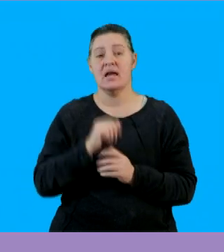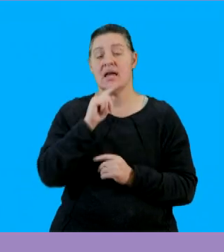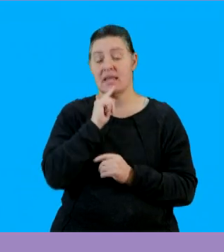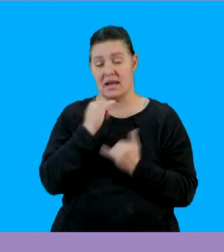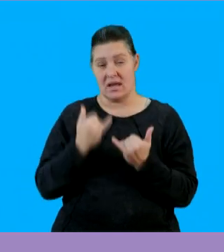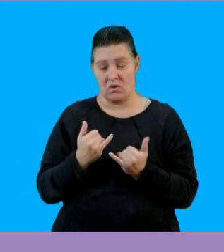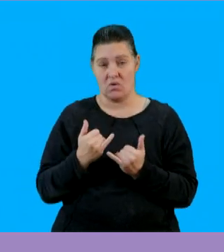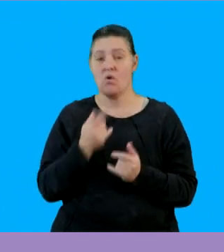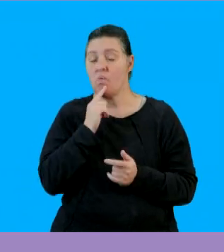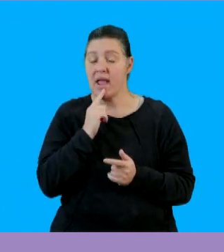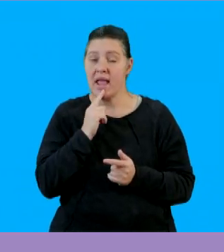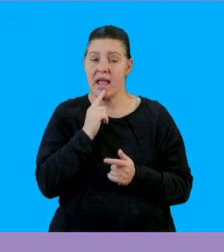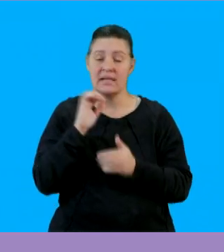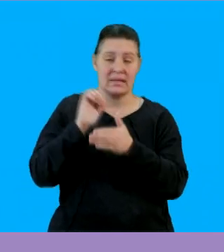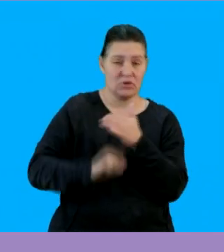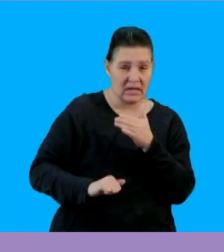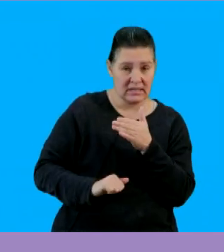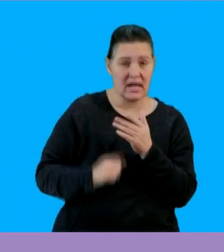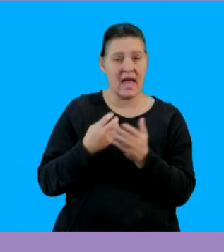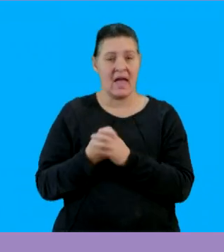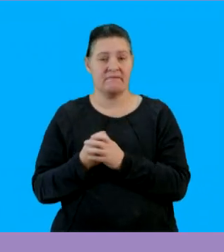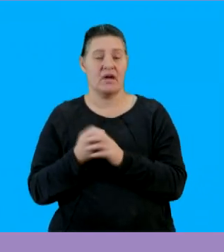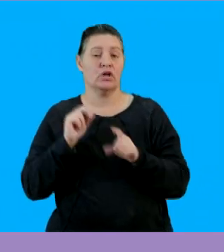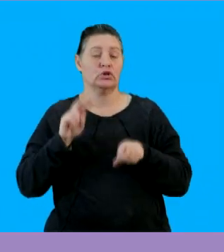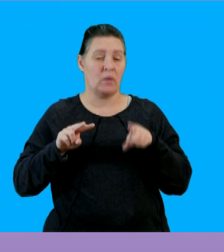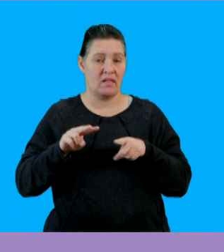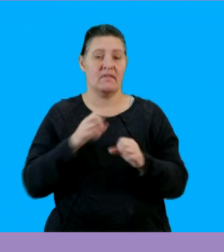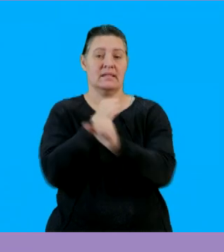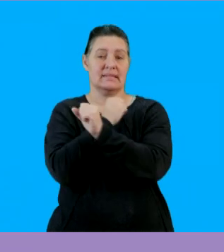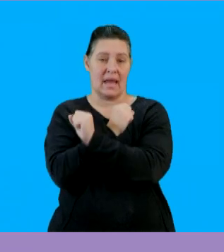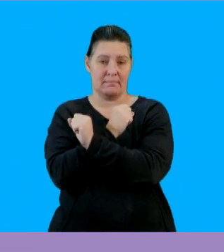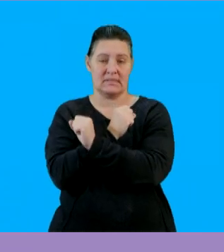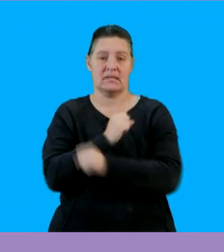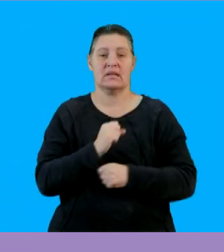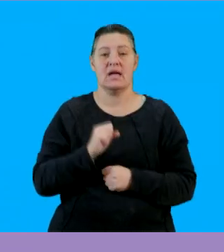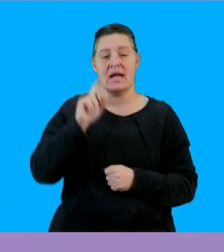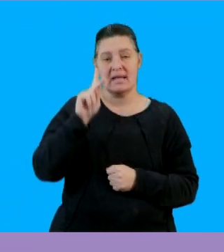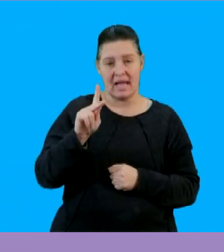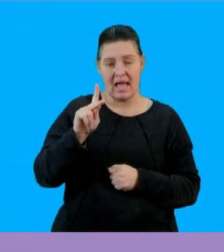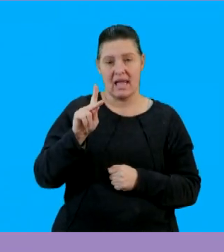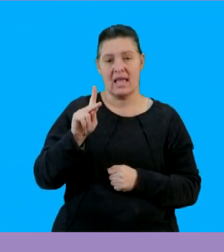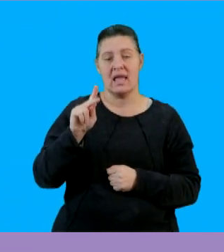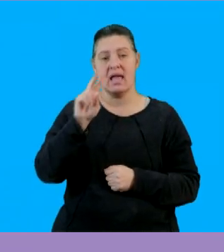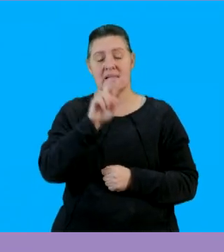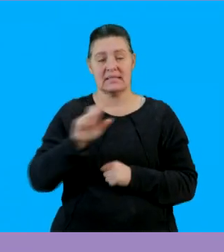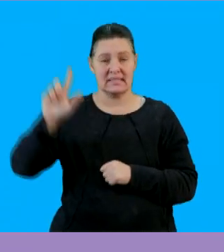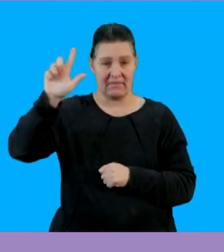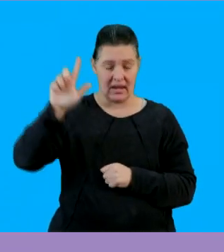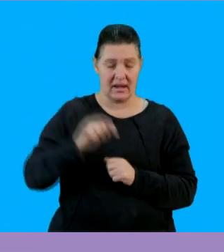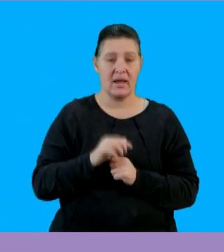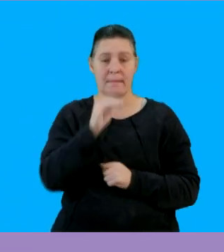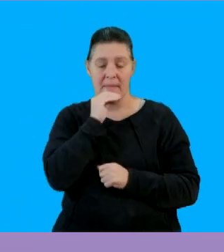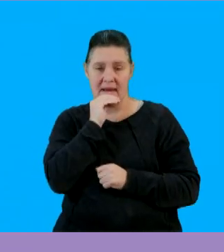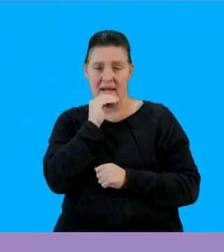108. Then again, we are subtracting. We have 12 multiplied by k